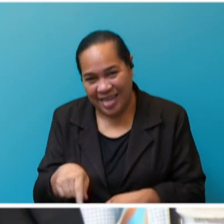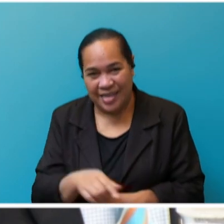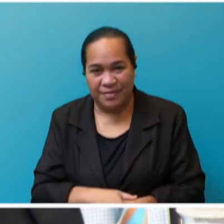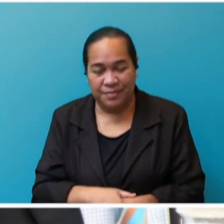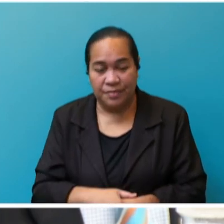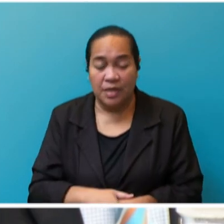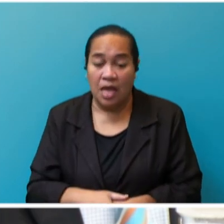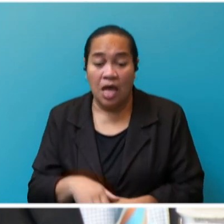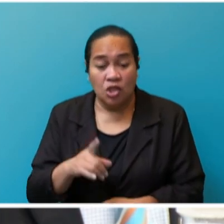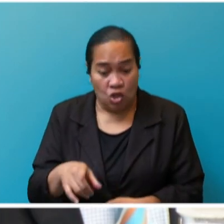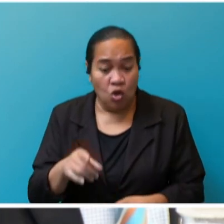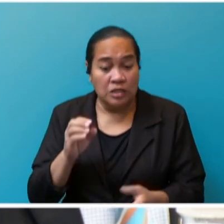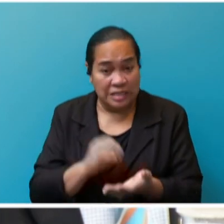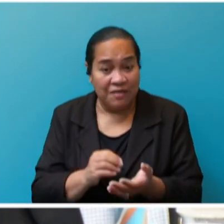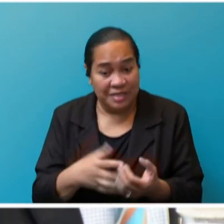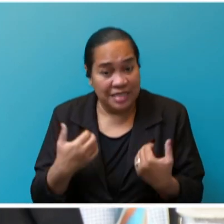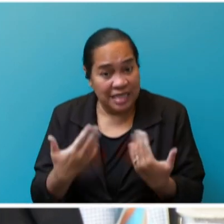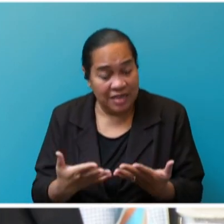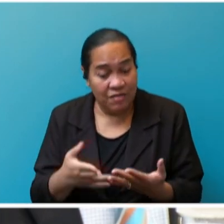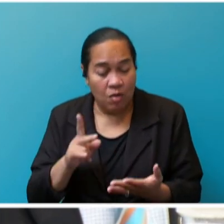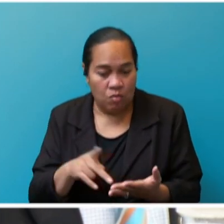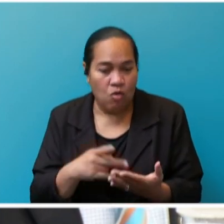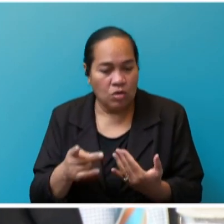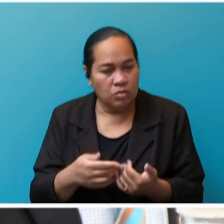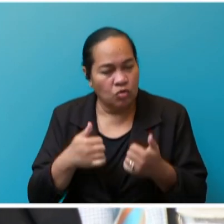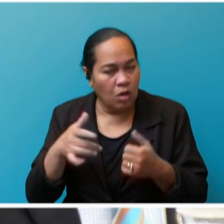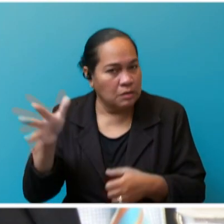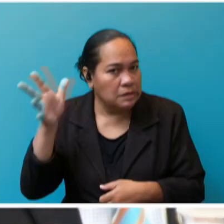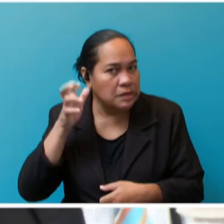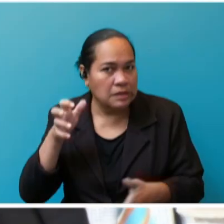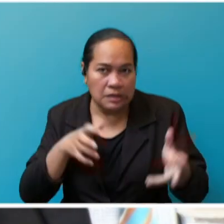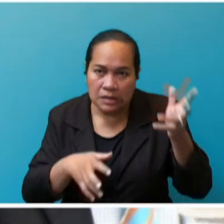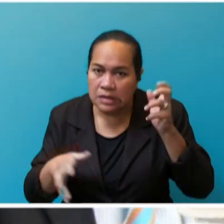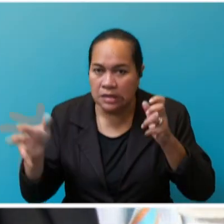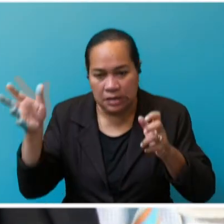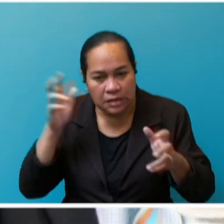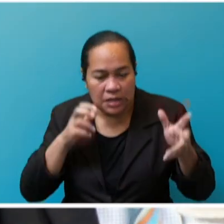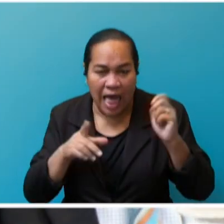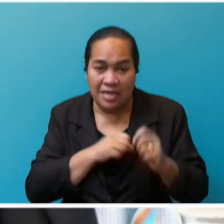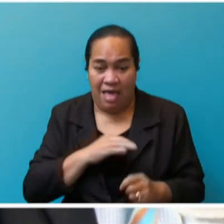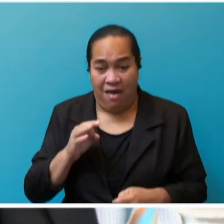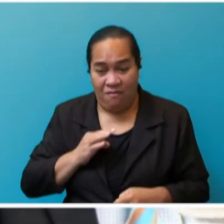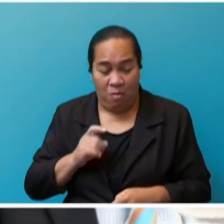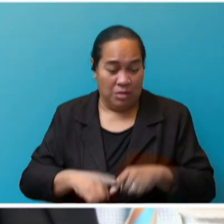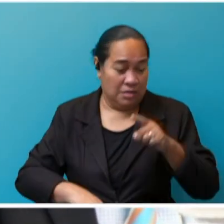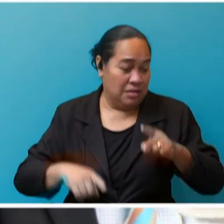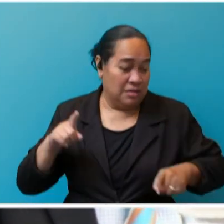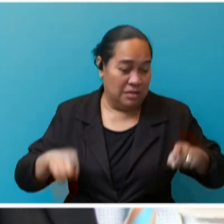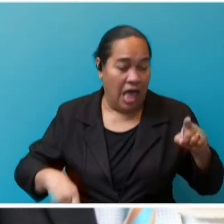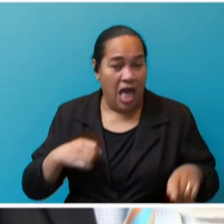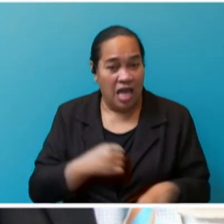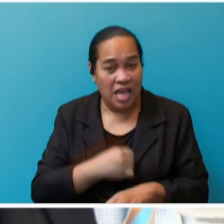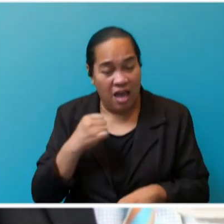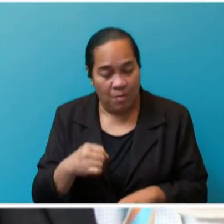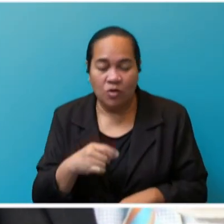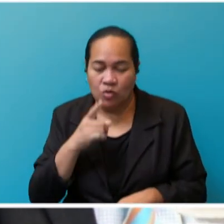beyond service delivery, the program also served as a platform for listening. Our officials from across the government ministries were able